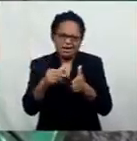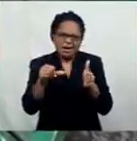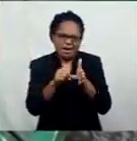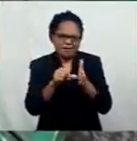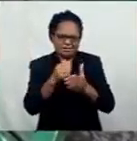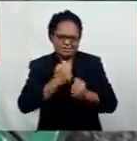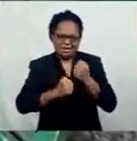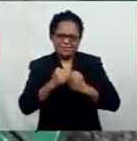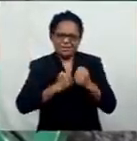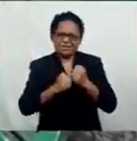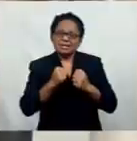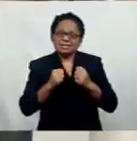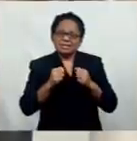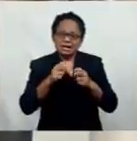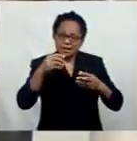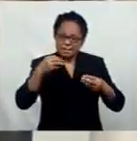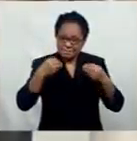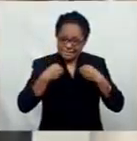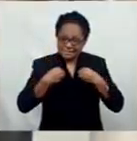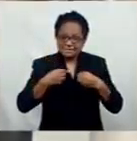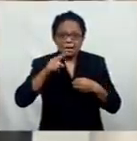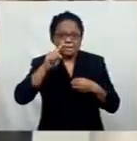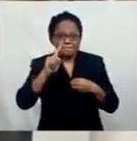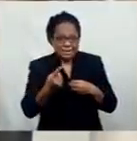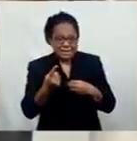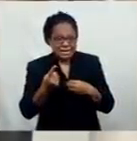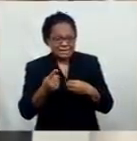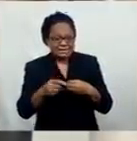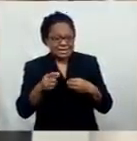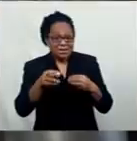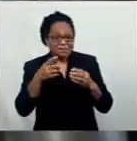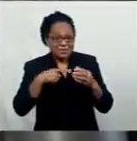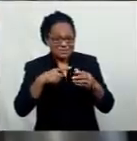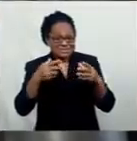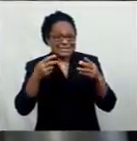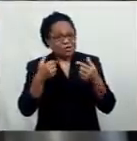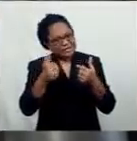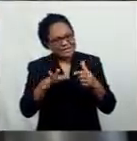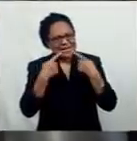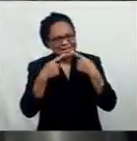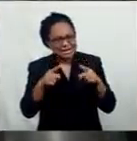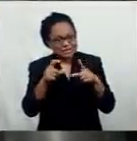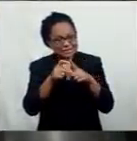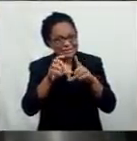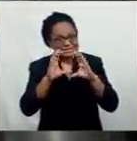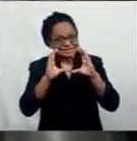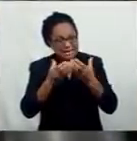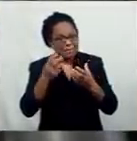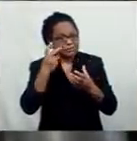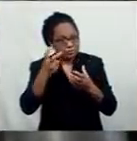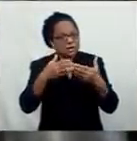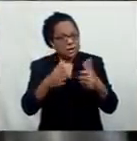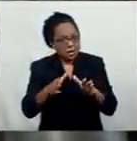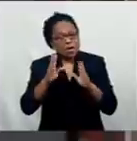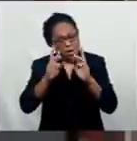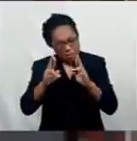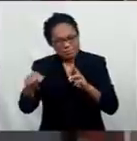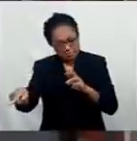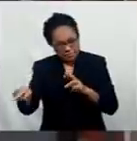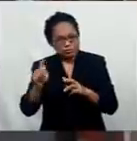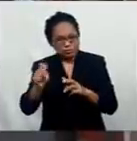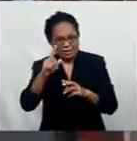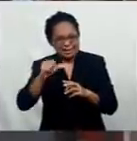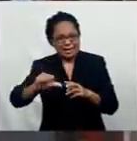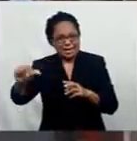However, with indications of a December restart for the tourism industry, they are also hoping for a few changes. They do come